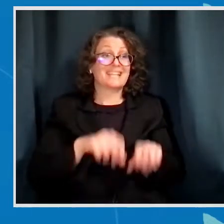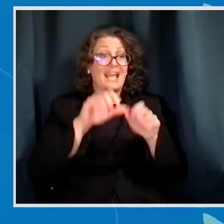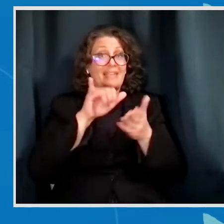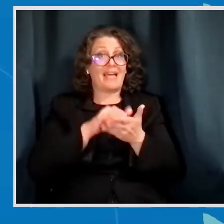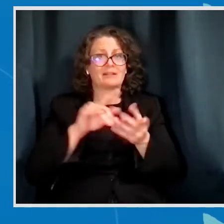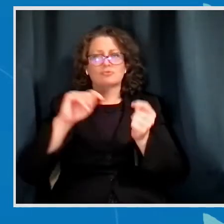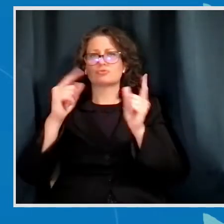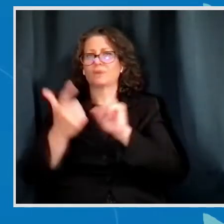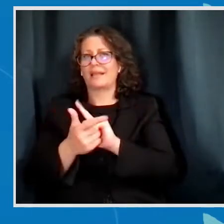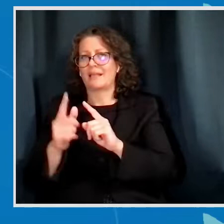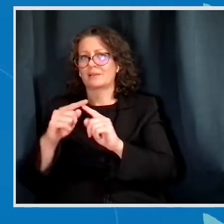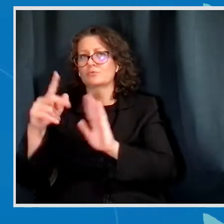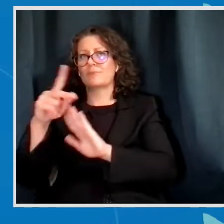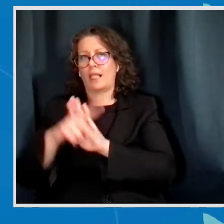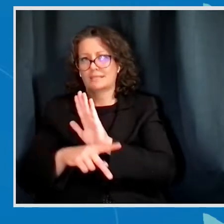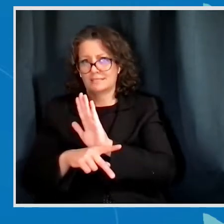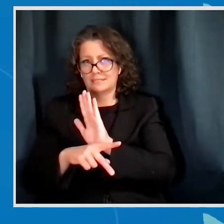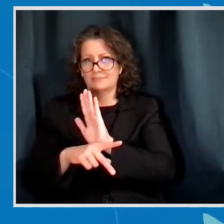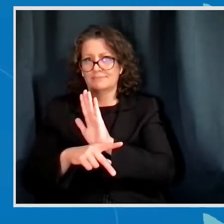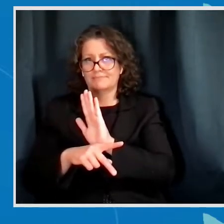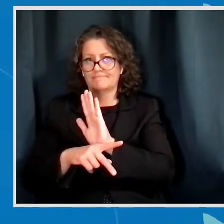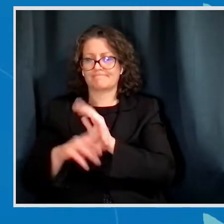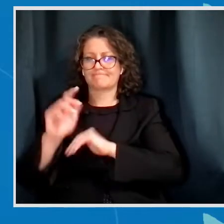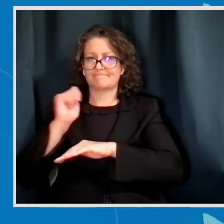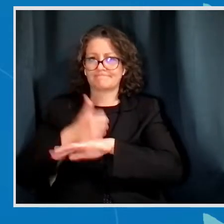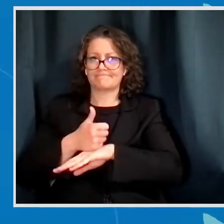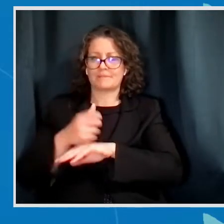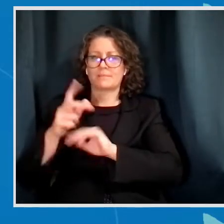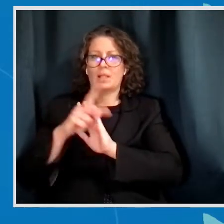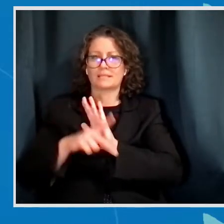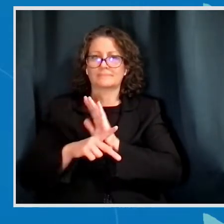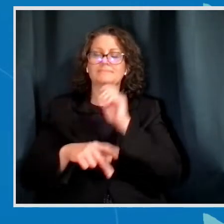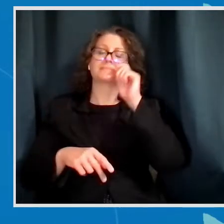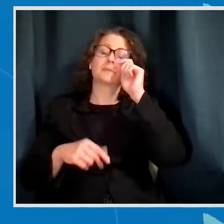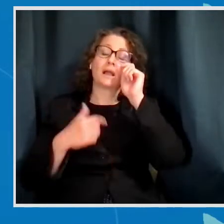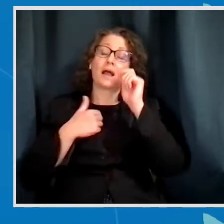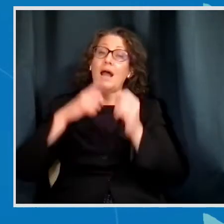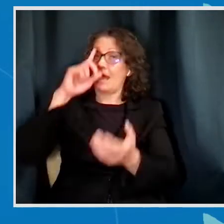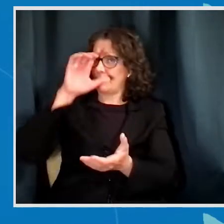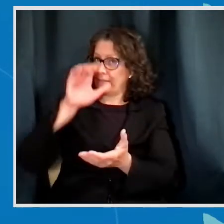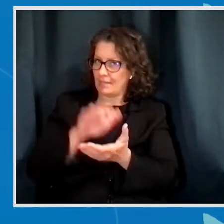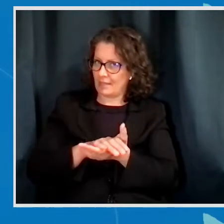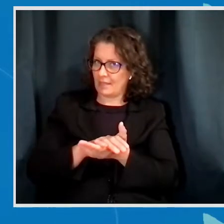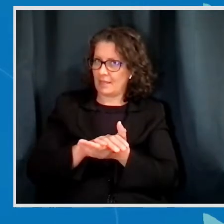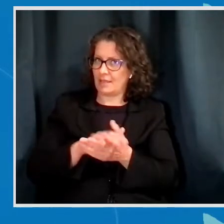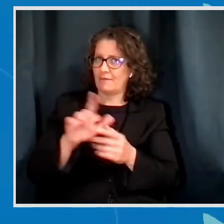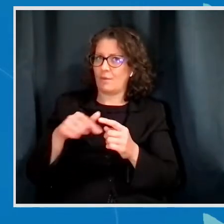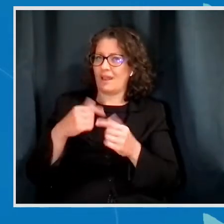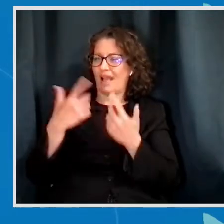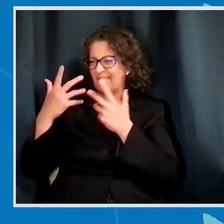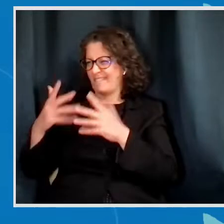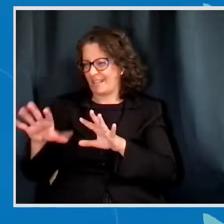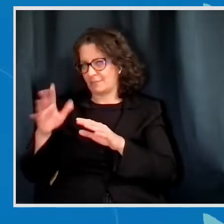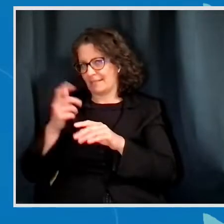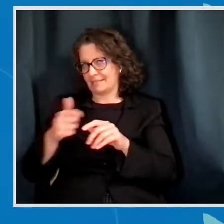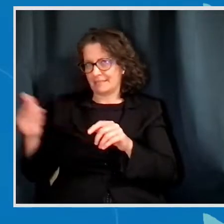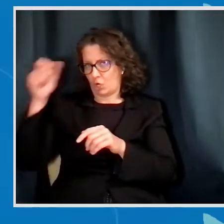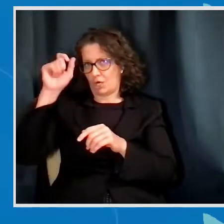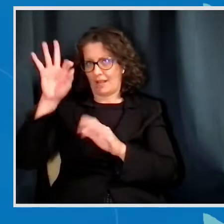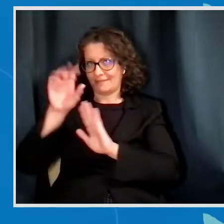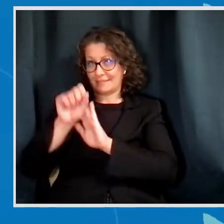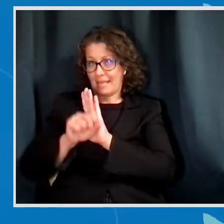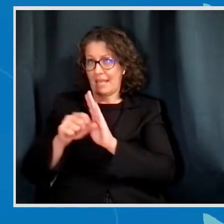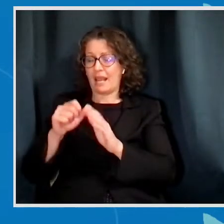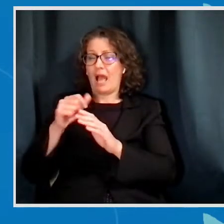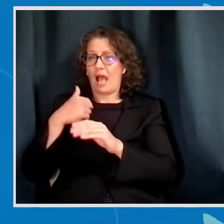a policy. I've come to believe, and I believed this when I left being Secretary of State, and I said it very publicly, because